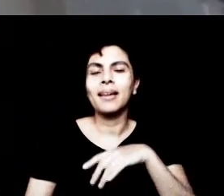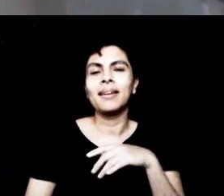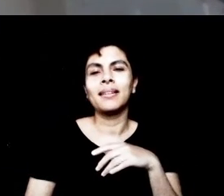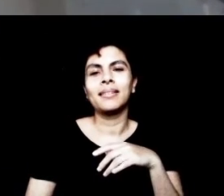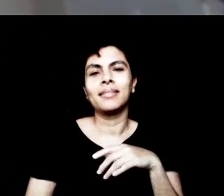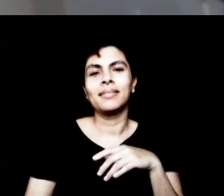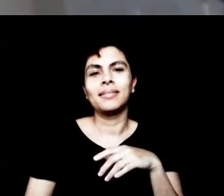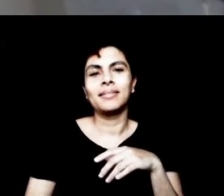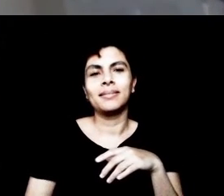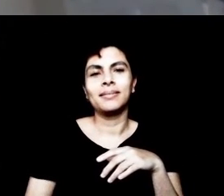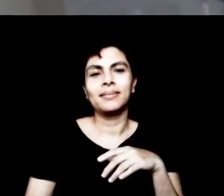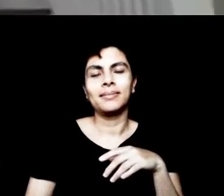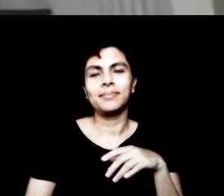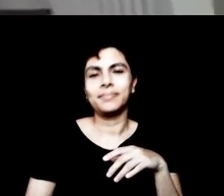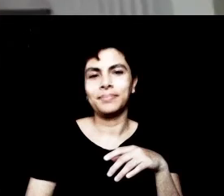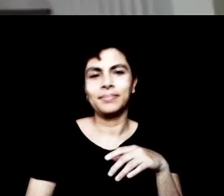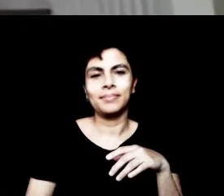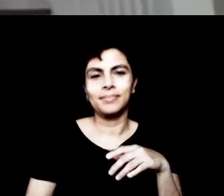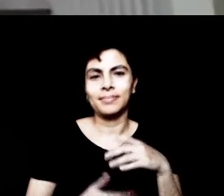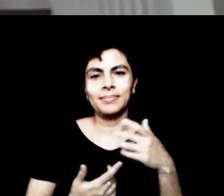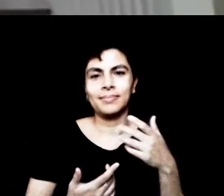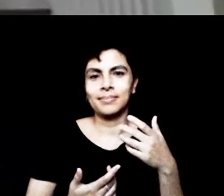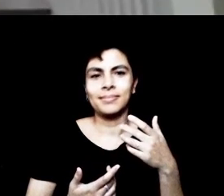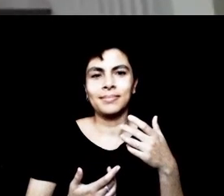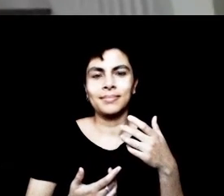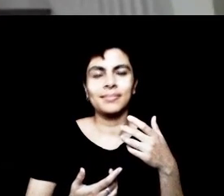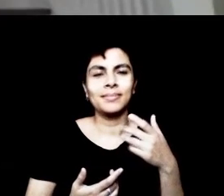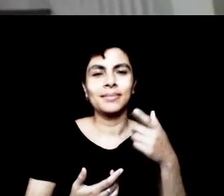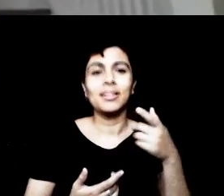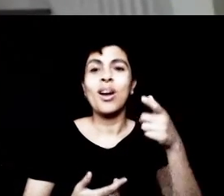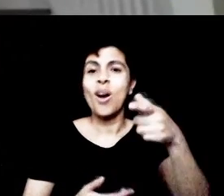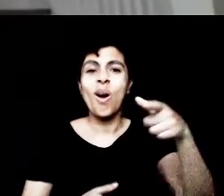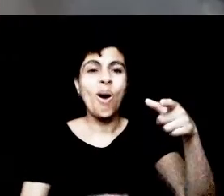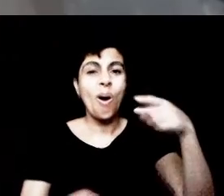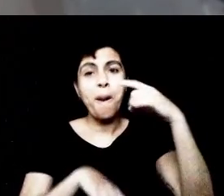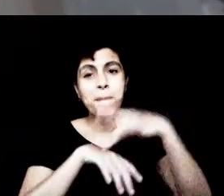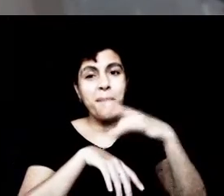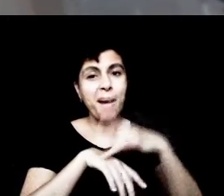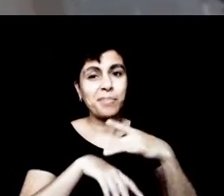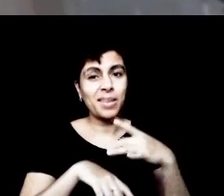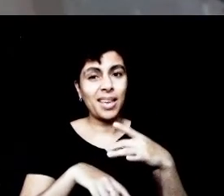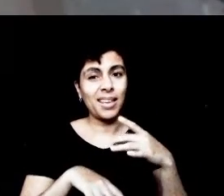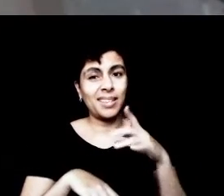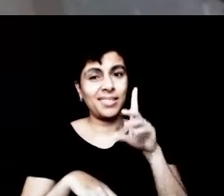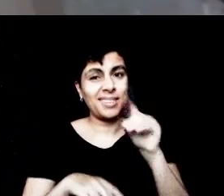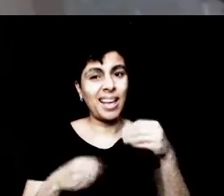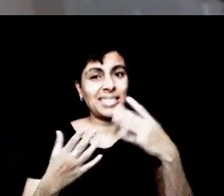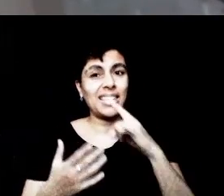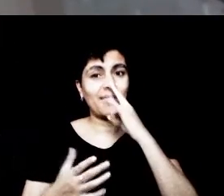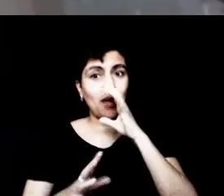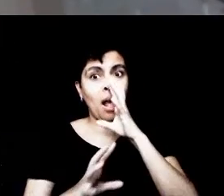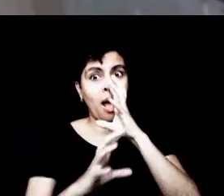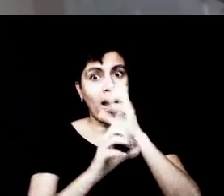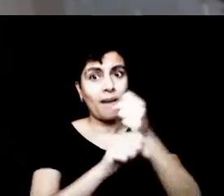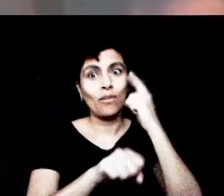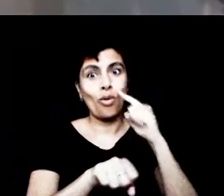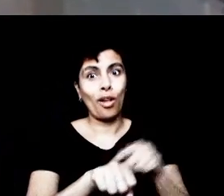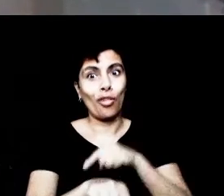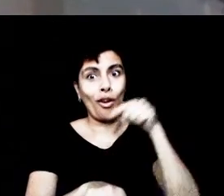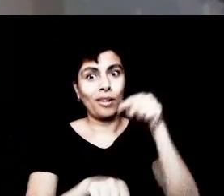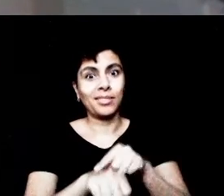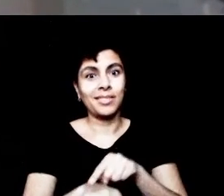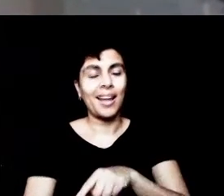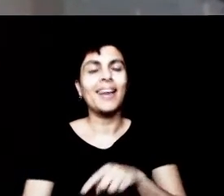yeah. Pumpkin, malleting, dissecting, all the thing. And that will entertain kids for hours sometimes. It's a very